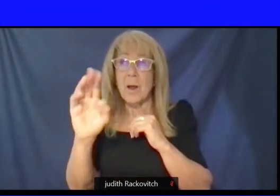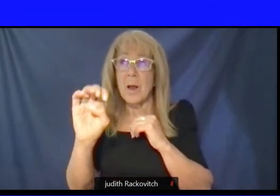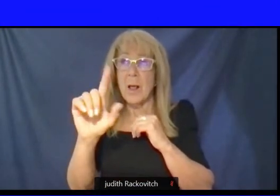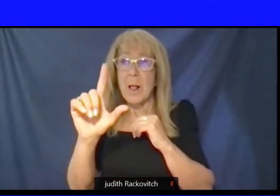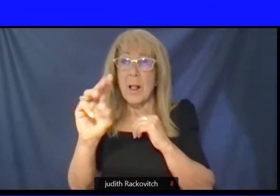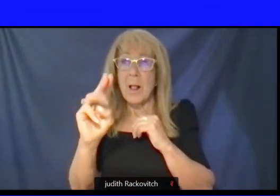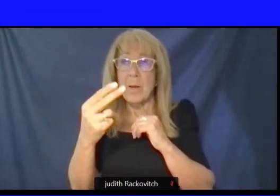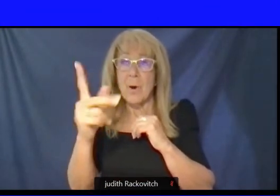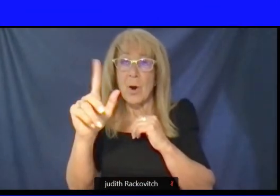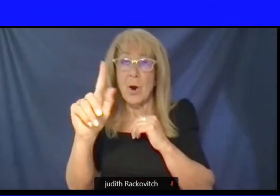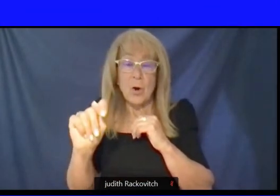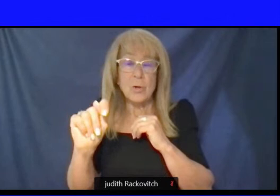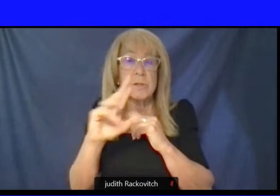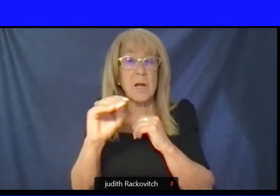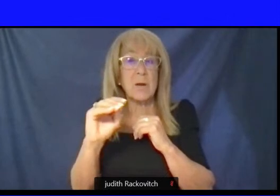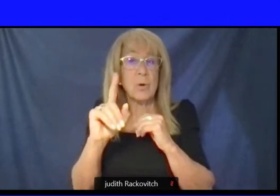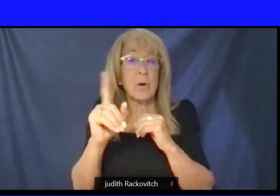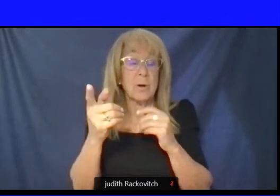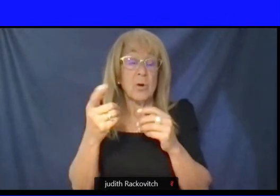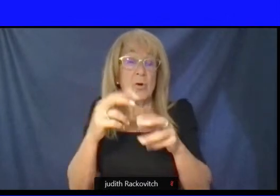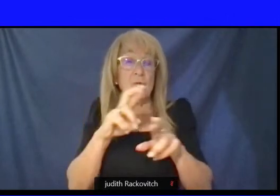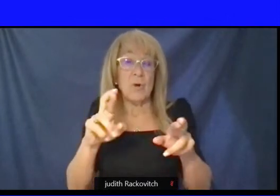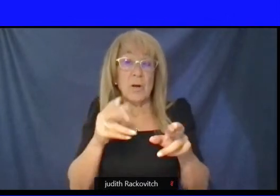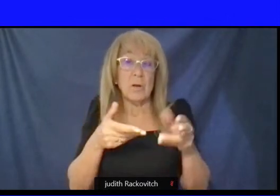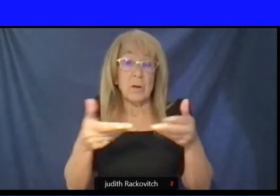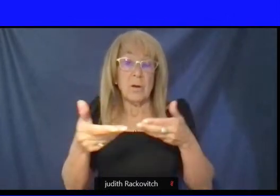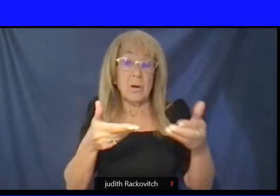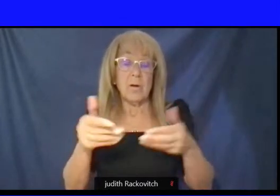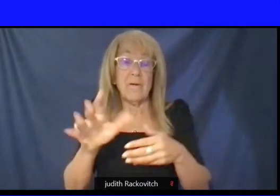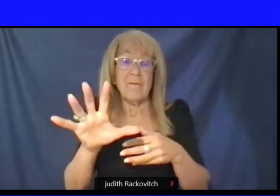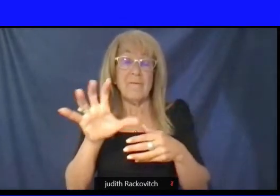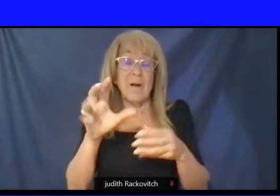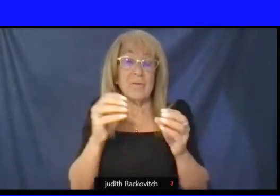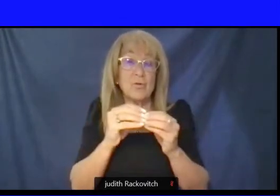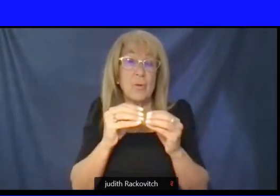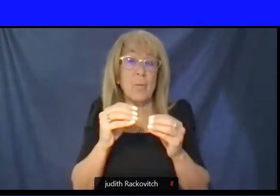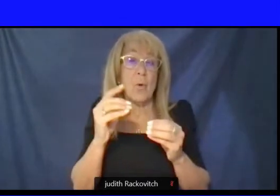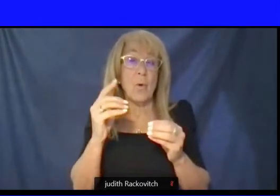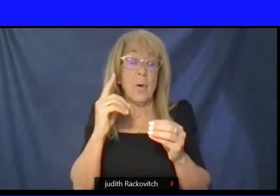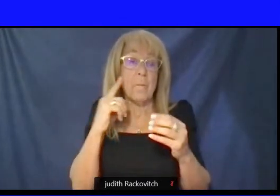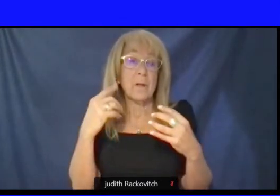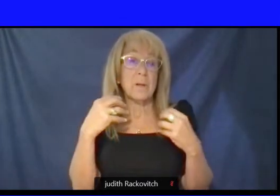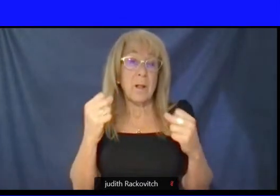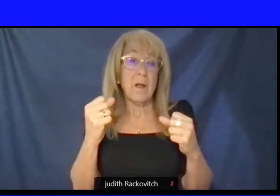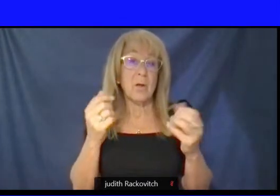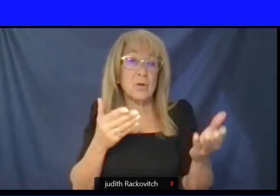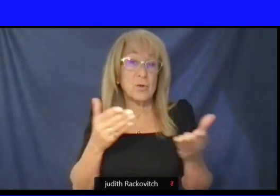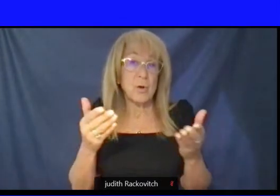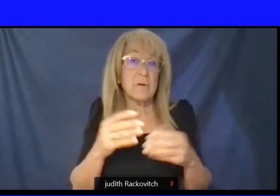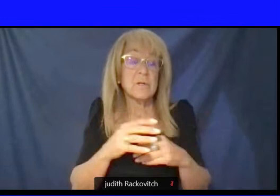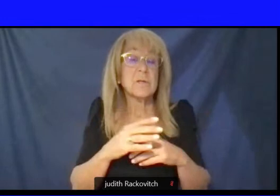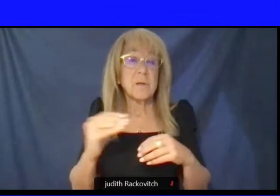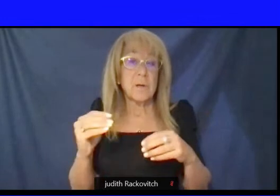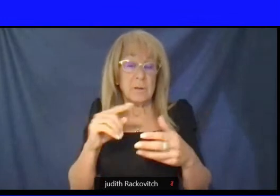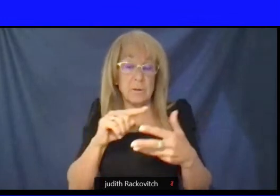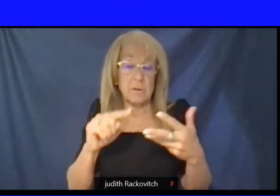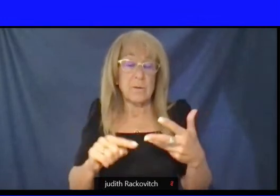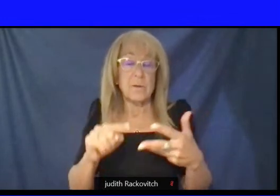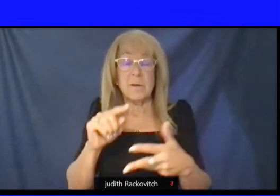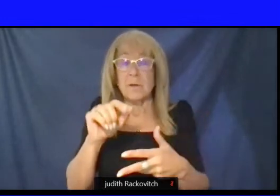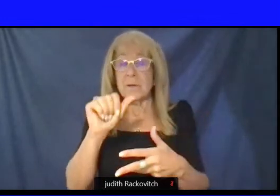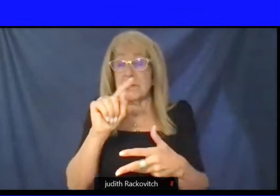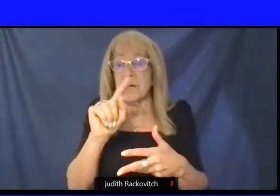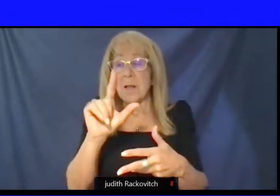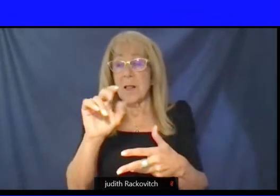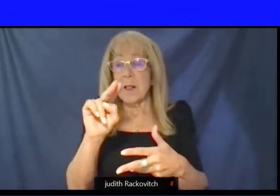the FDNY emergency medical technicians and social workers from the New York City Health and Hospitals as first responders to